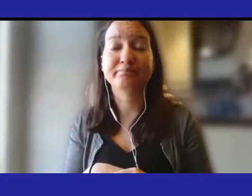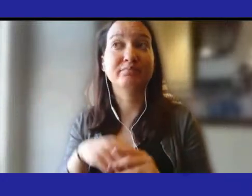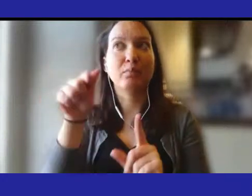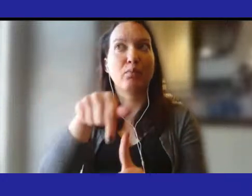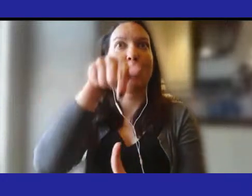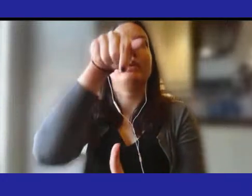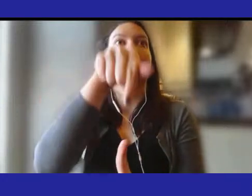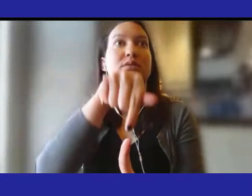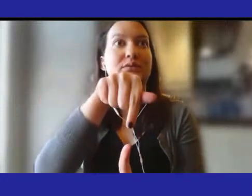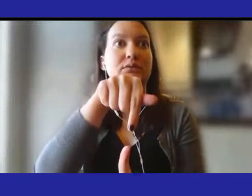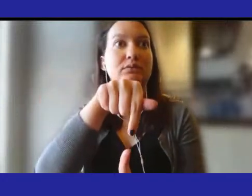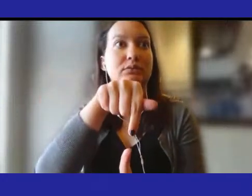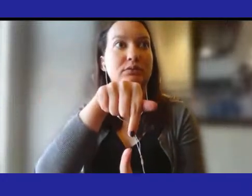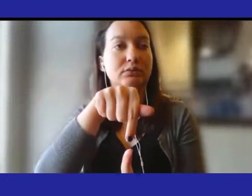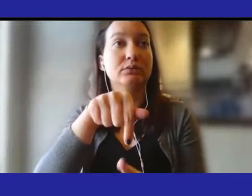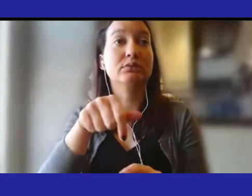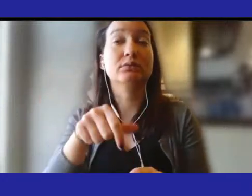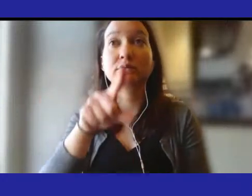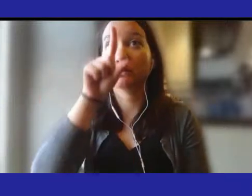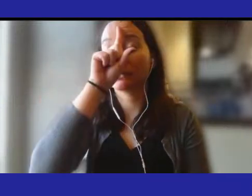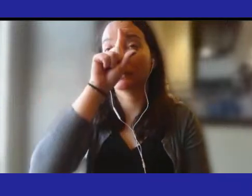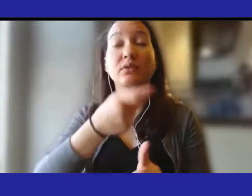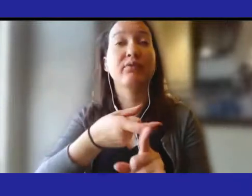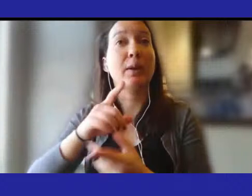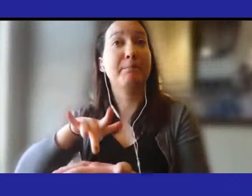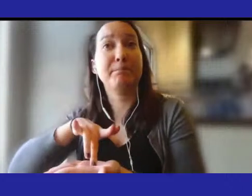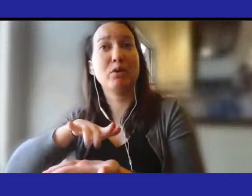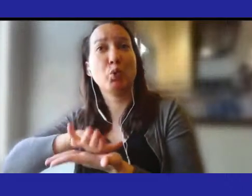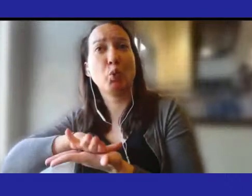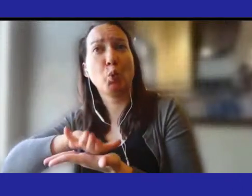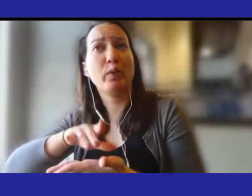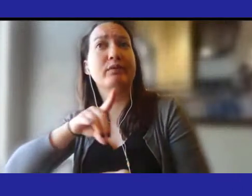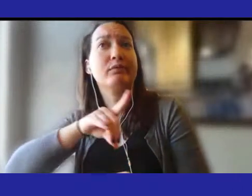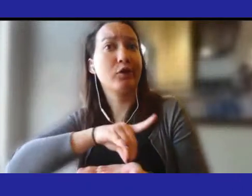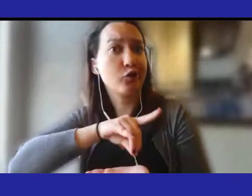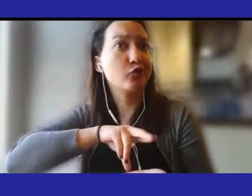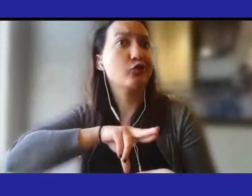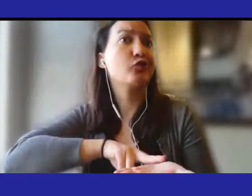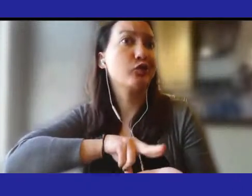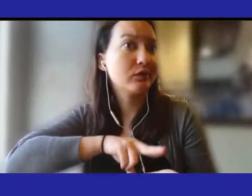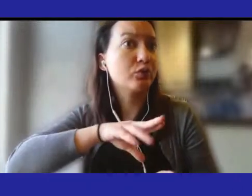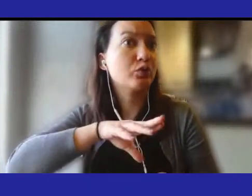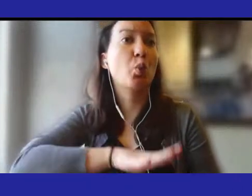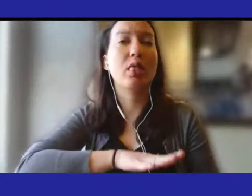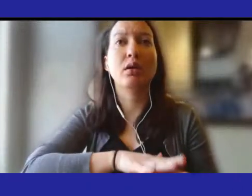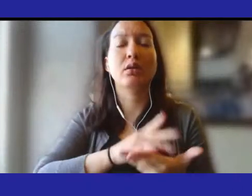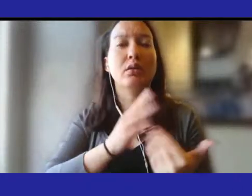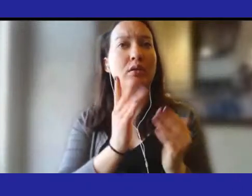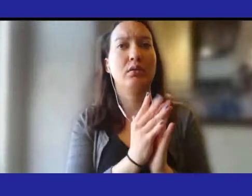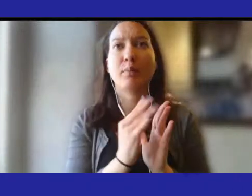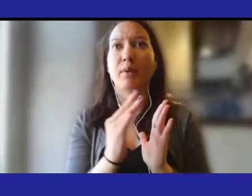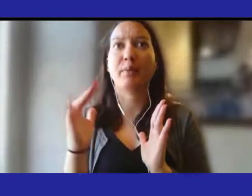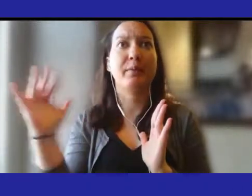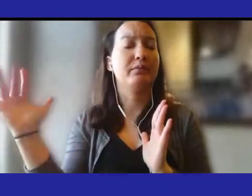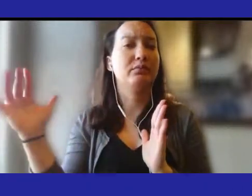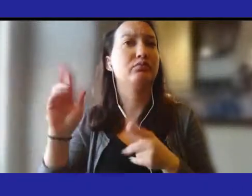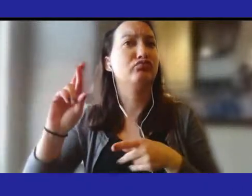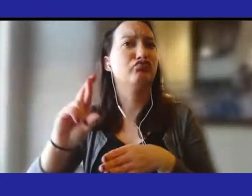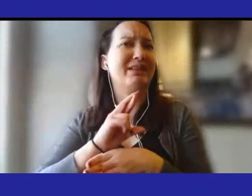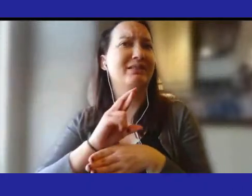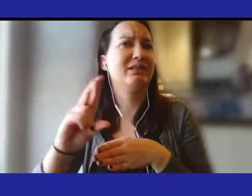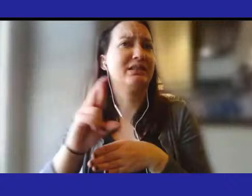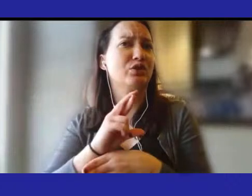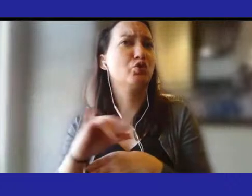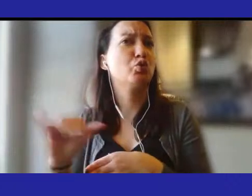no joke, probably from medical school for the doctors, nursing school for the nurses on, and certainly the residents